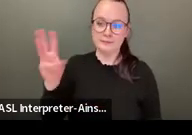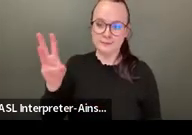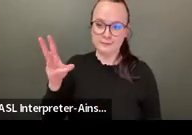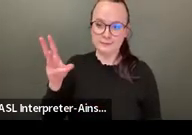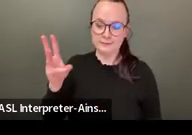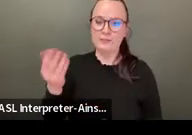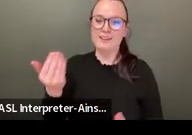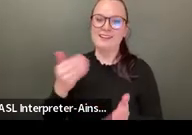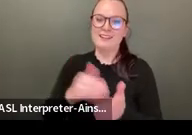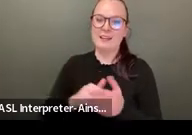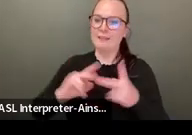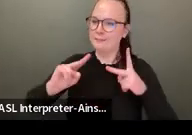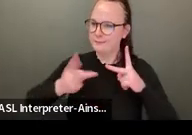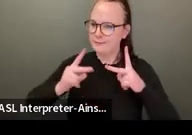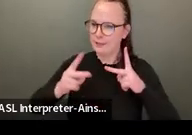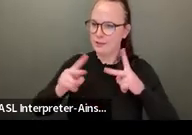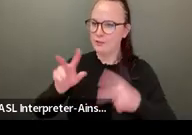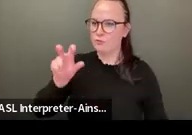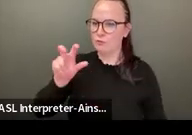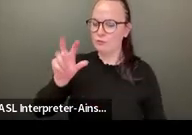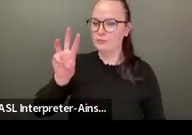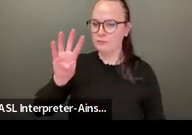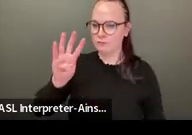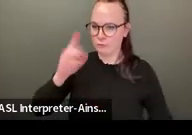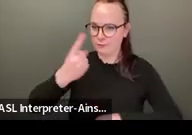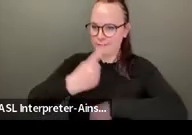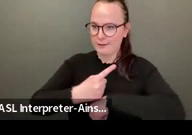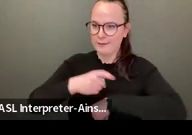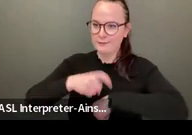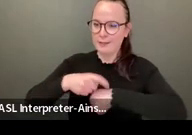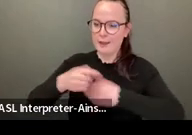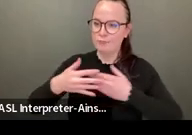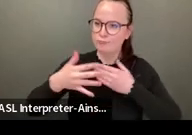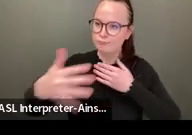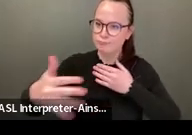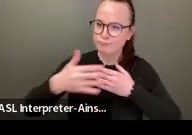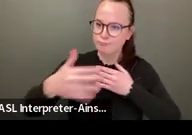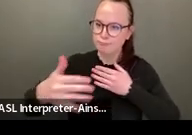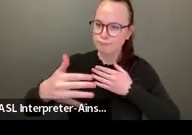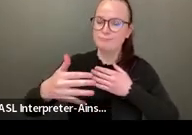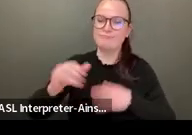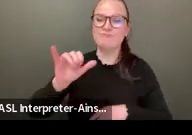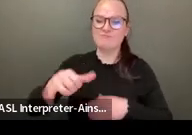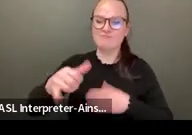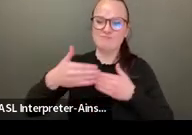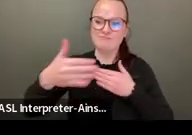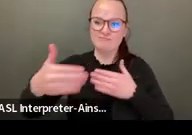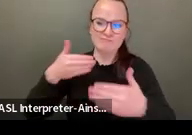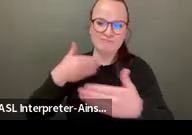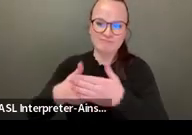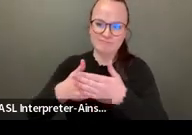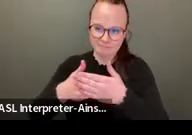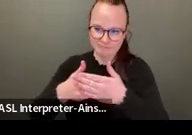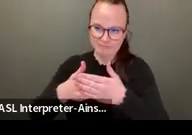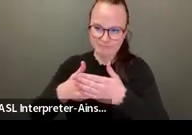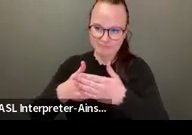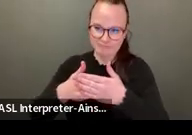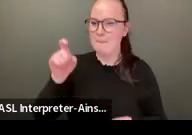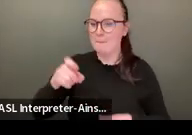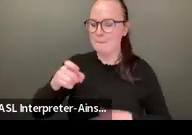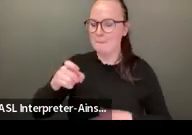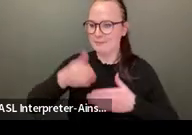second 364 day timeline. So the duration can only run that amount of time as well. So the IEP must end